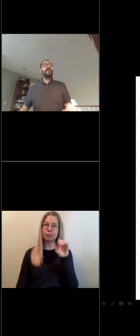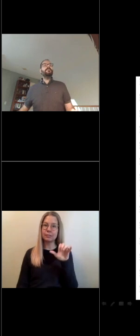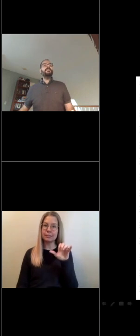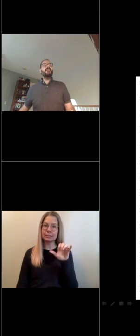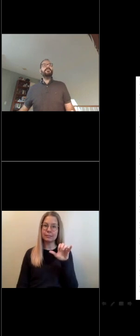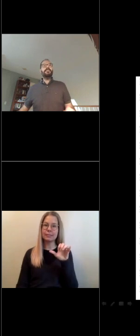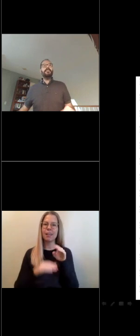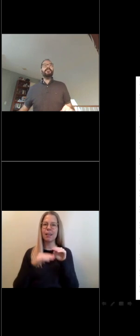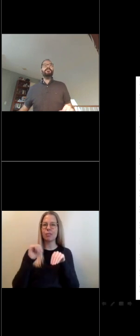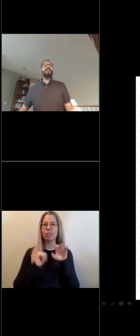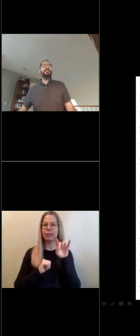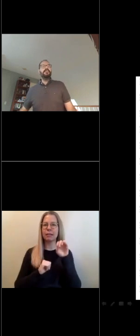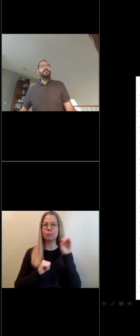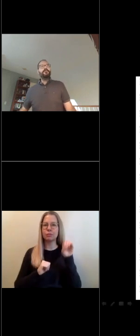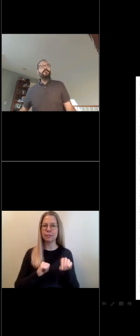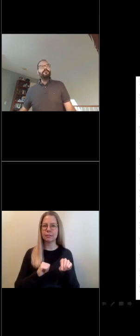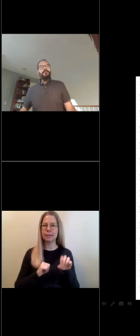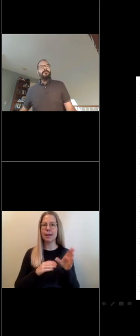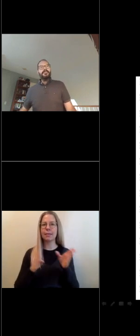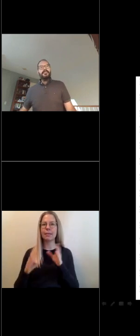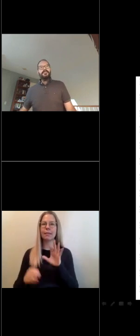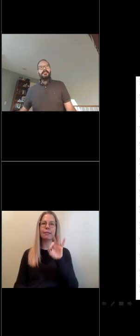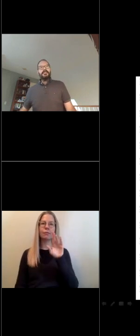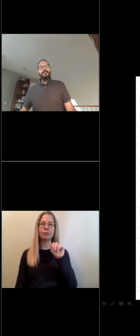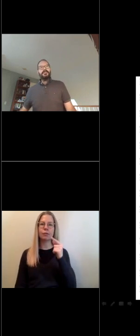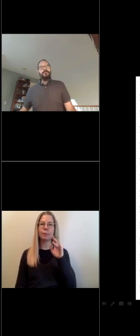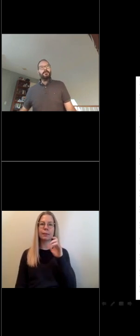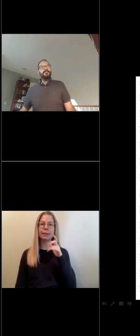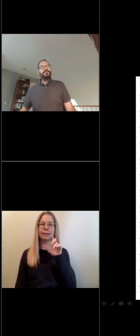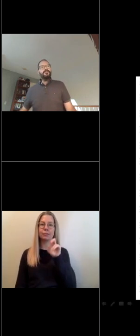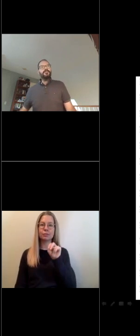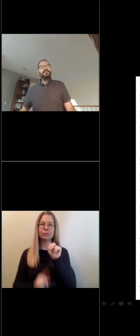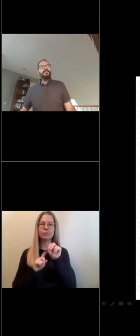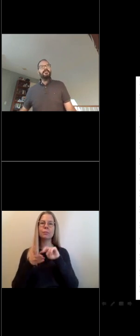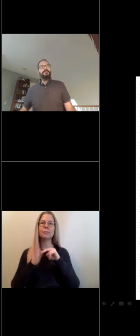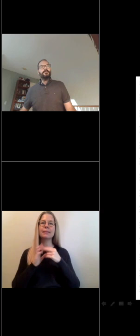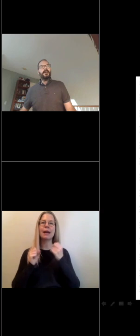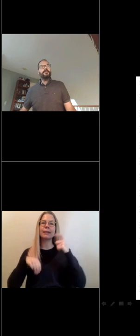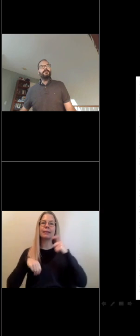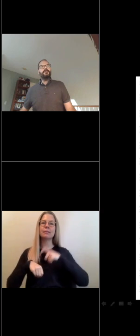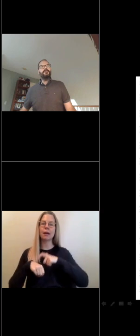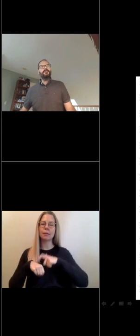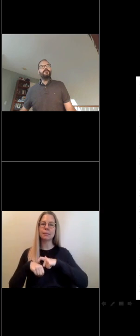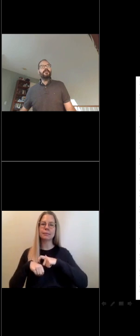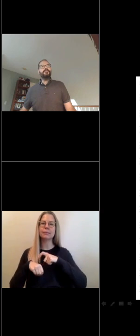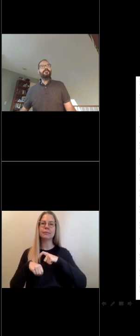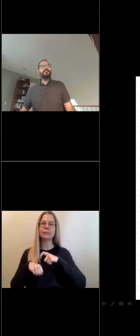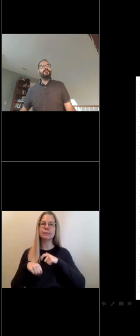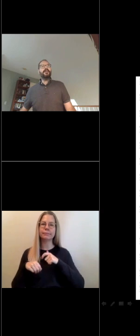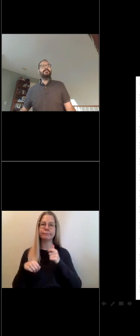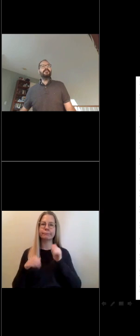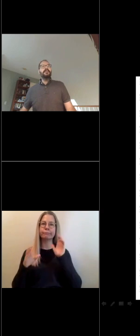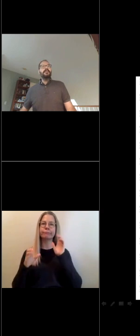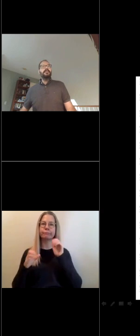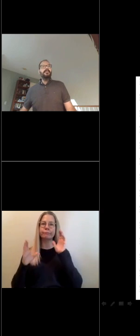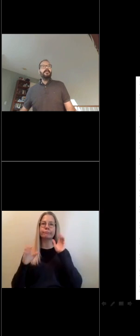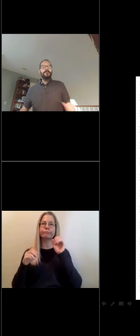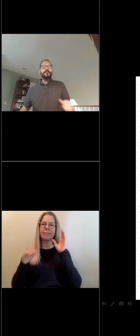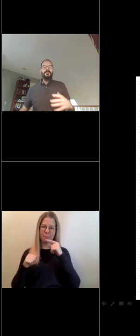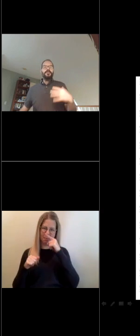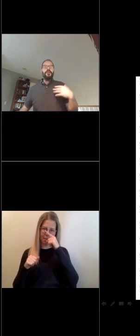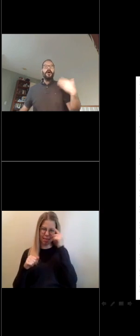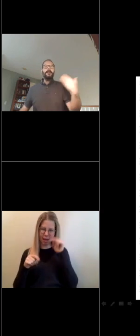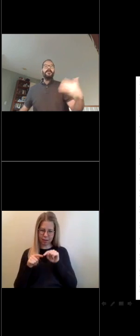their fragmentation, that's just the frequency of sleep disruption. So you can see these black vertical deflections here. That's